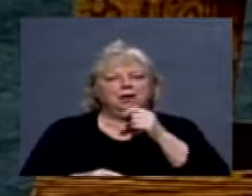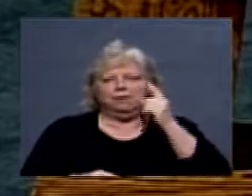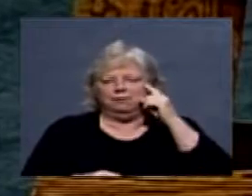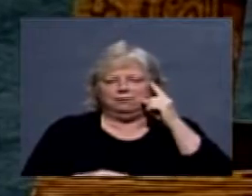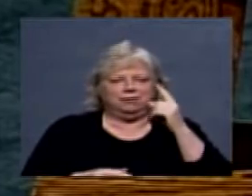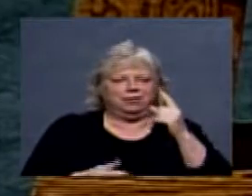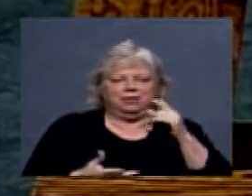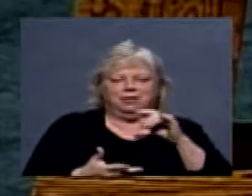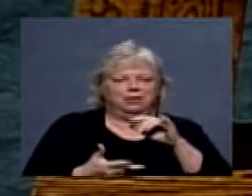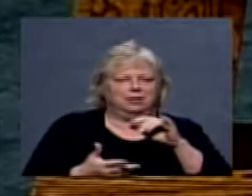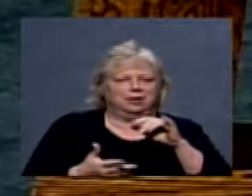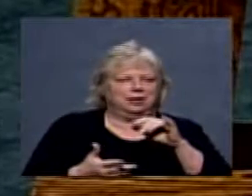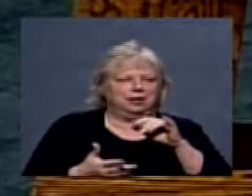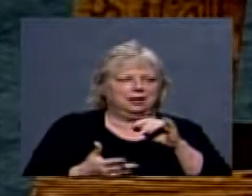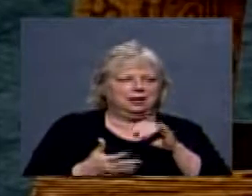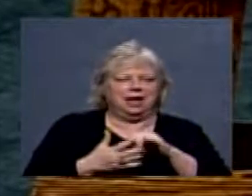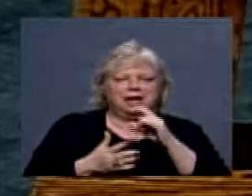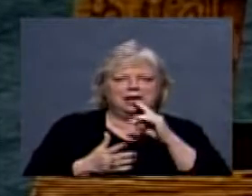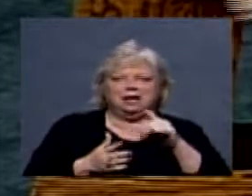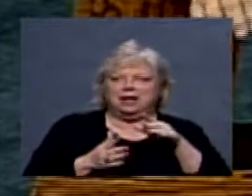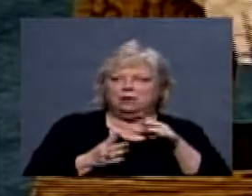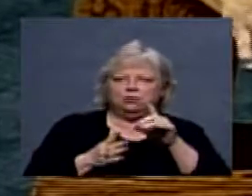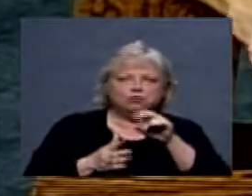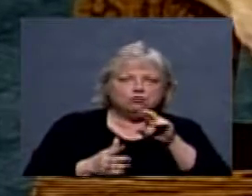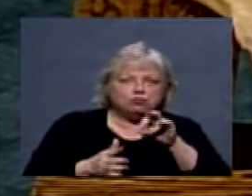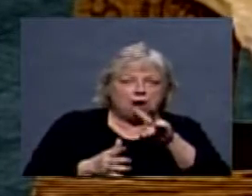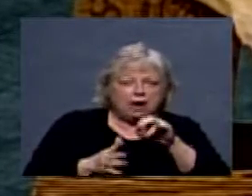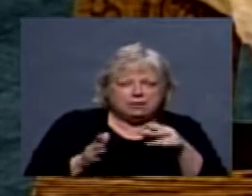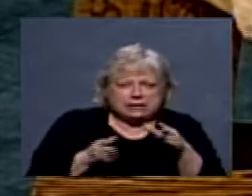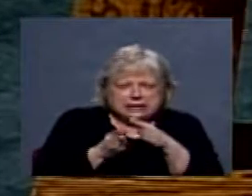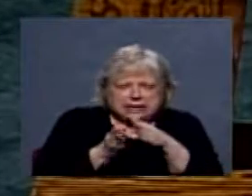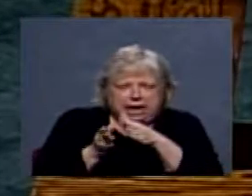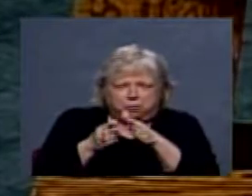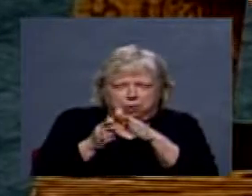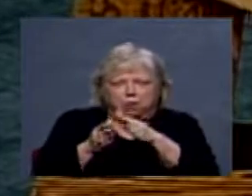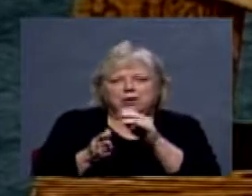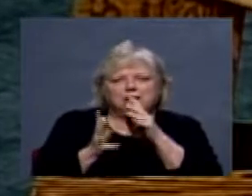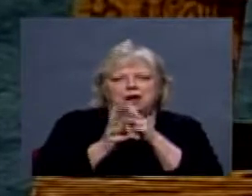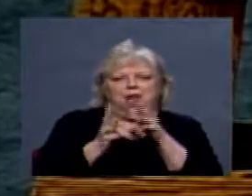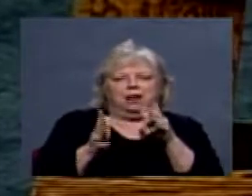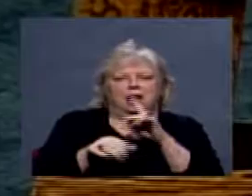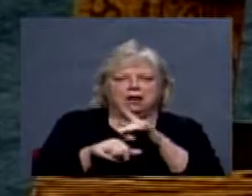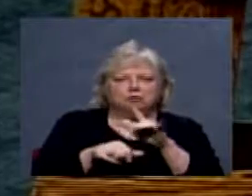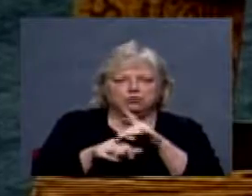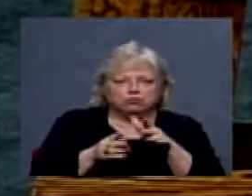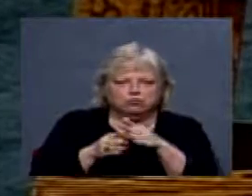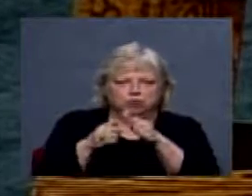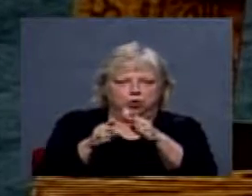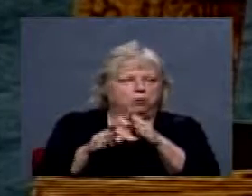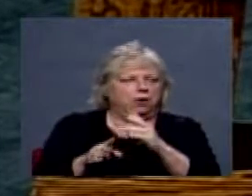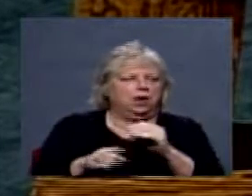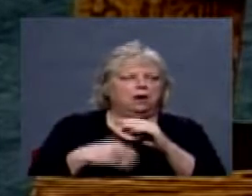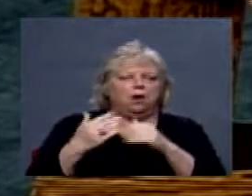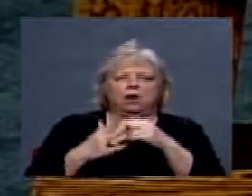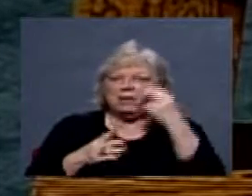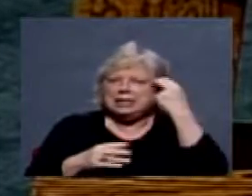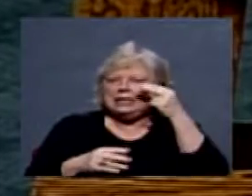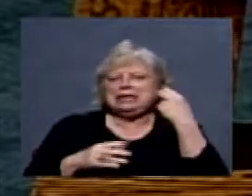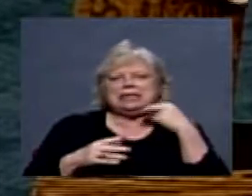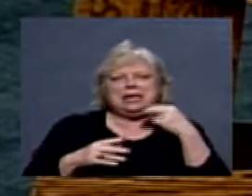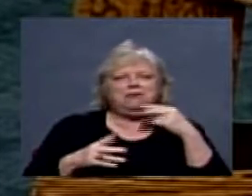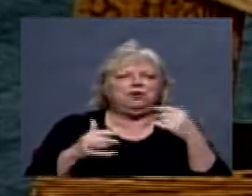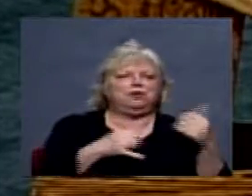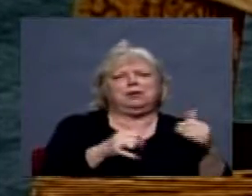that it's a narrow drive. And there's not much room there. And my niece and nephew,